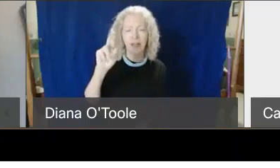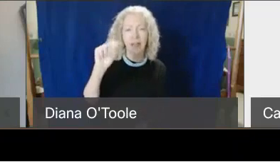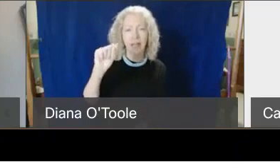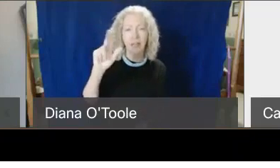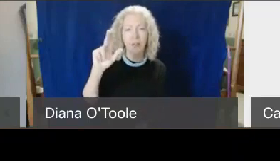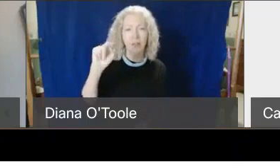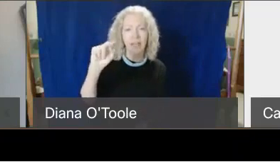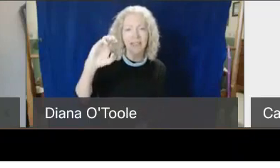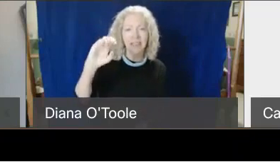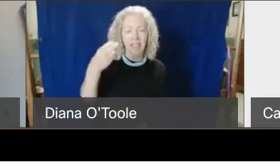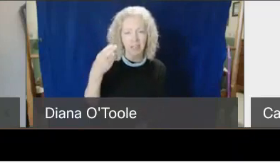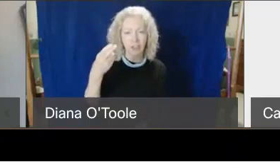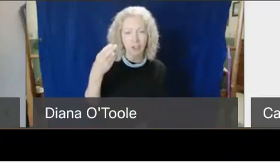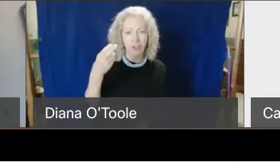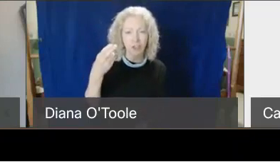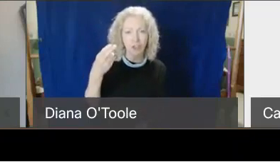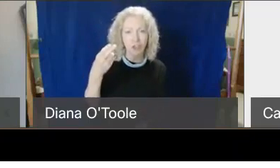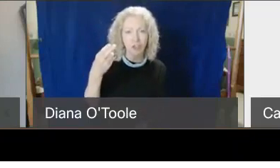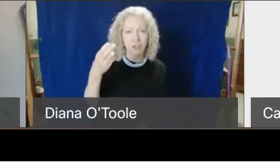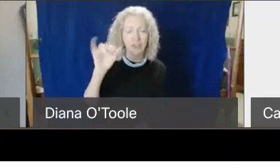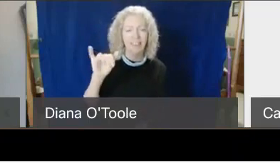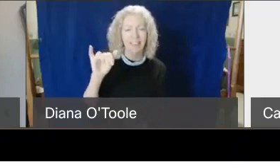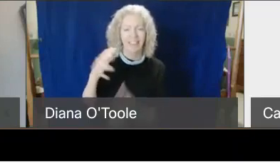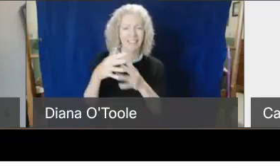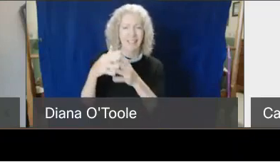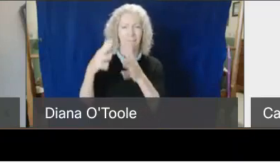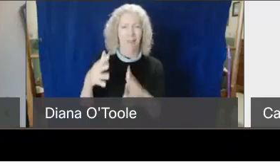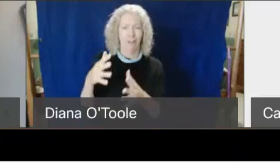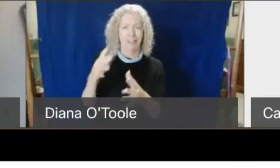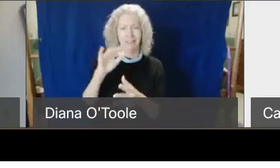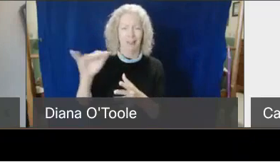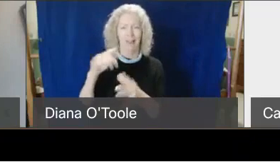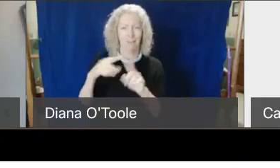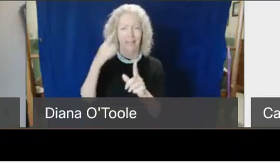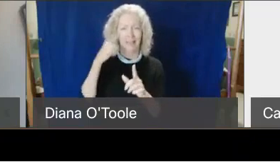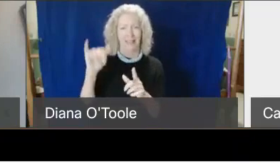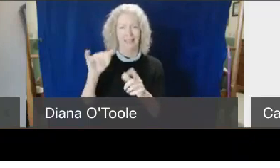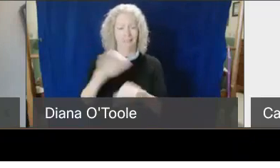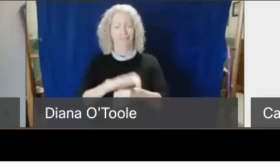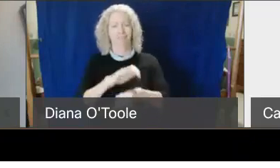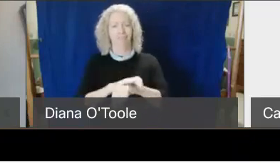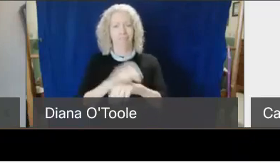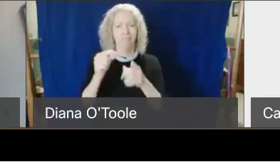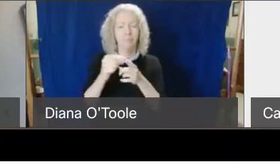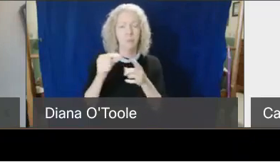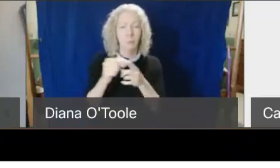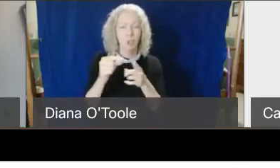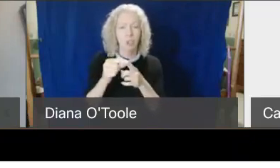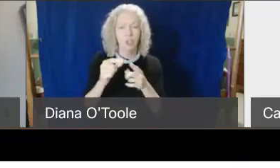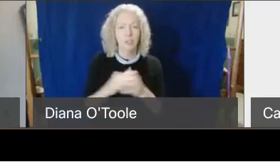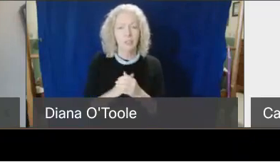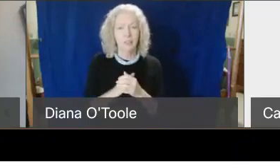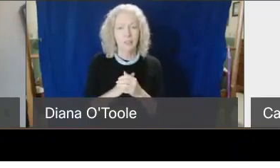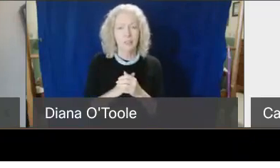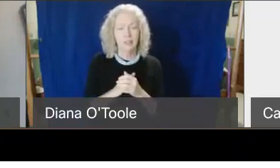T-R-A-U-N-C-H. That's the American spelling, although I think it's more of a British word, and our chief budget officer, Hugh Bradford,